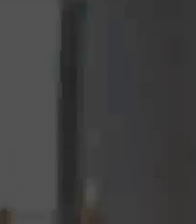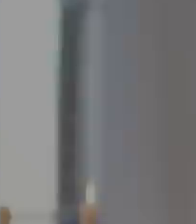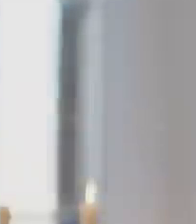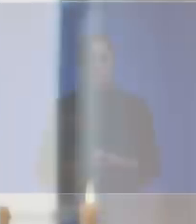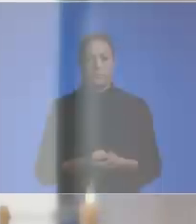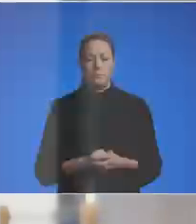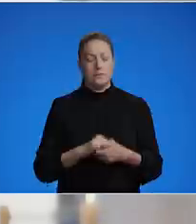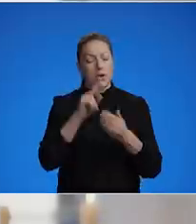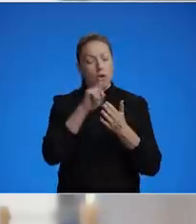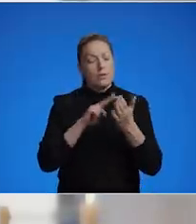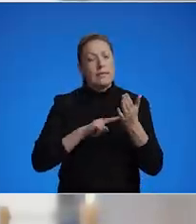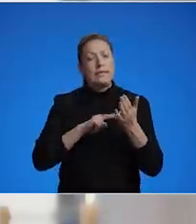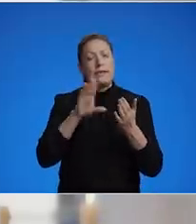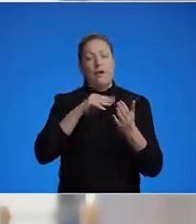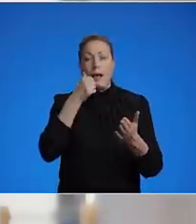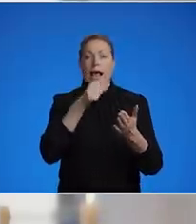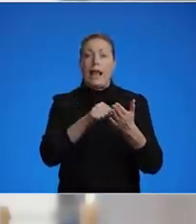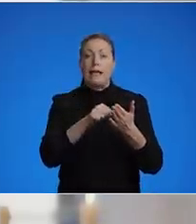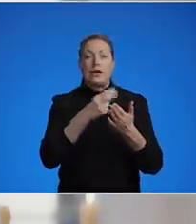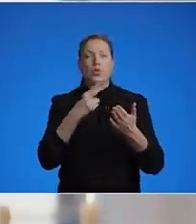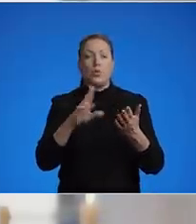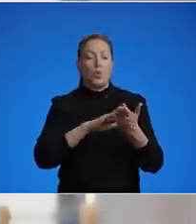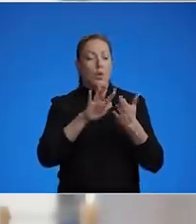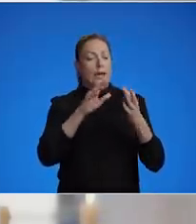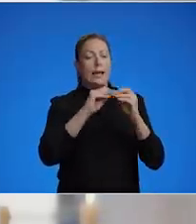A reading from the letter to the Hebrews.